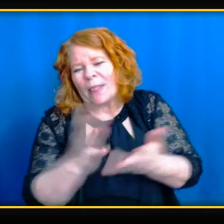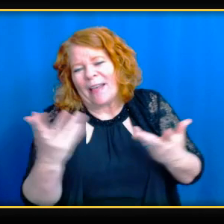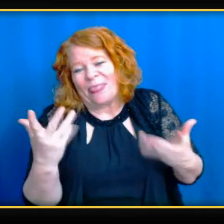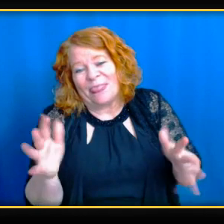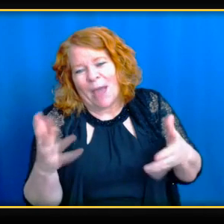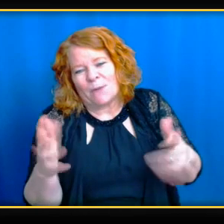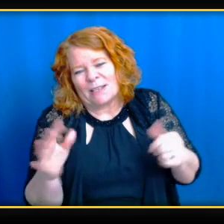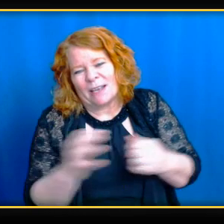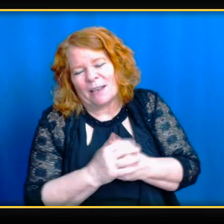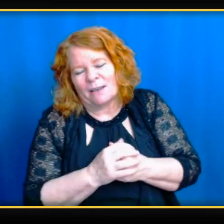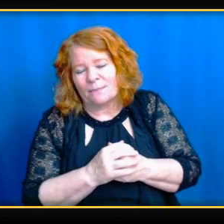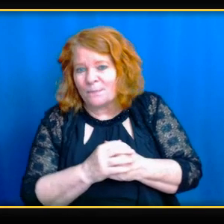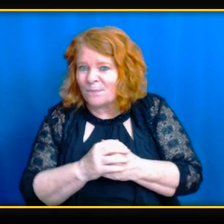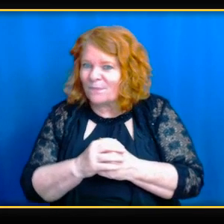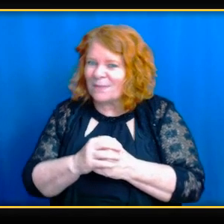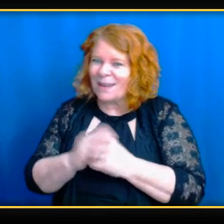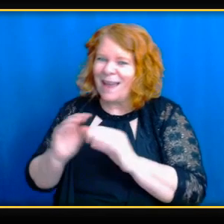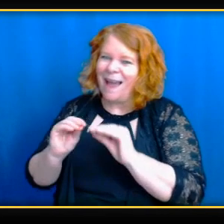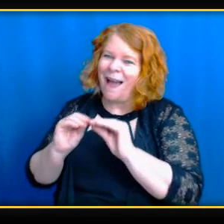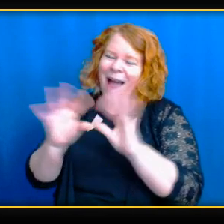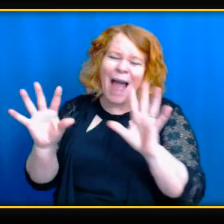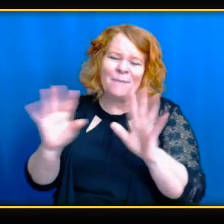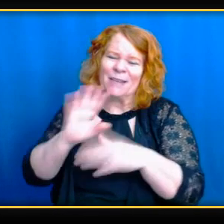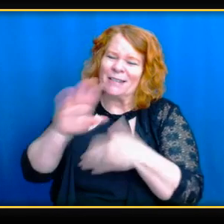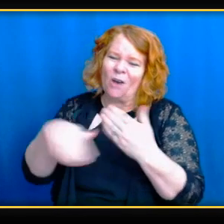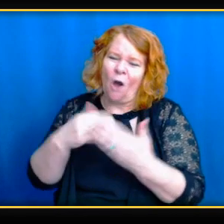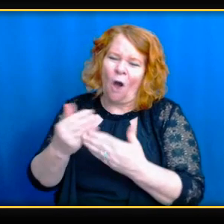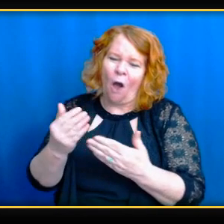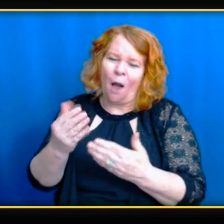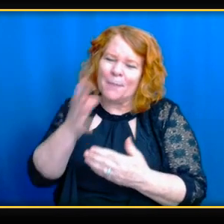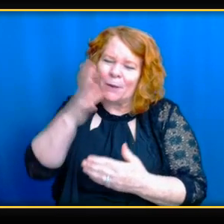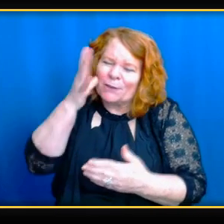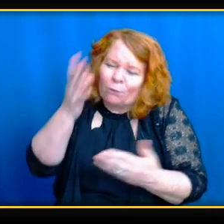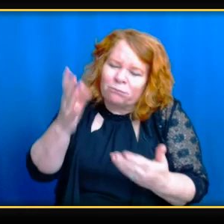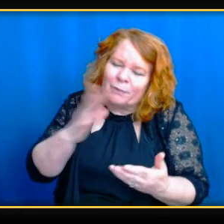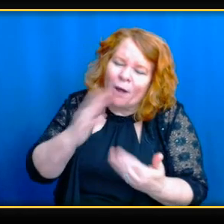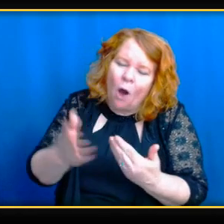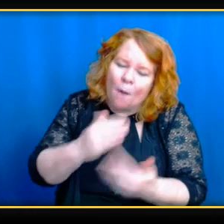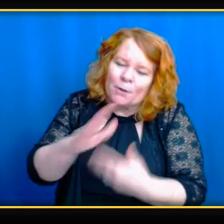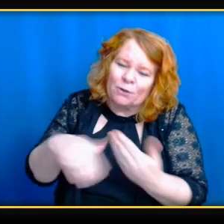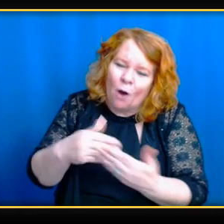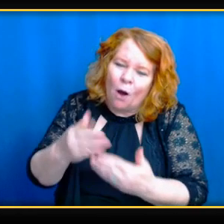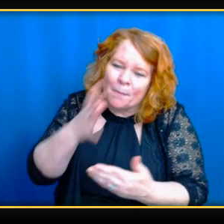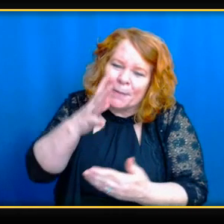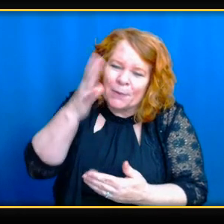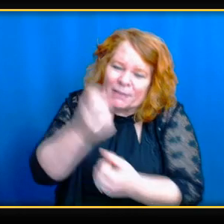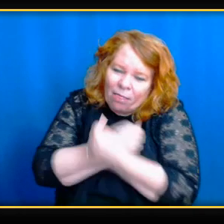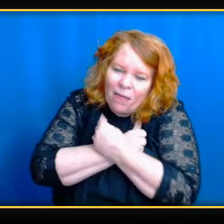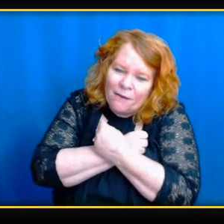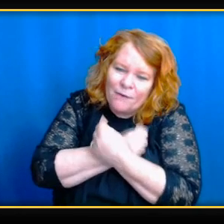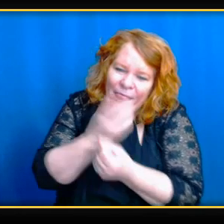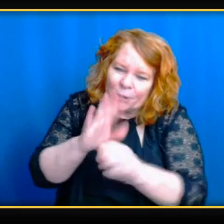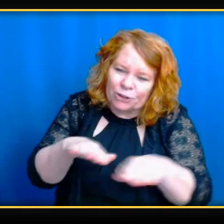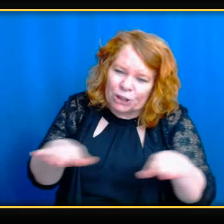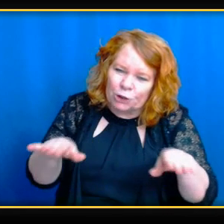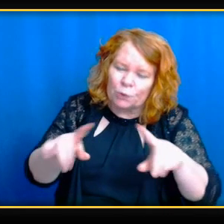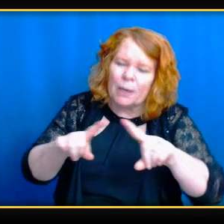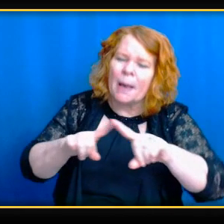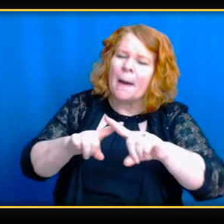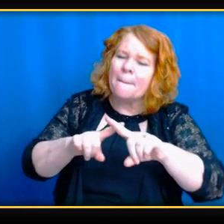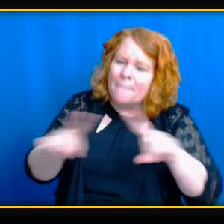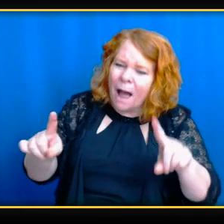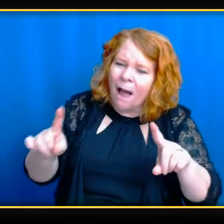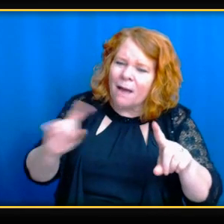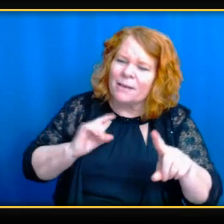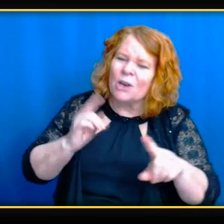Obviously, all parents, or virtually all parents, love their children, but we're all product to a certain extent